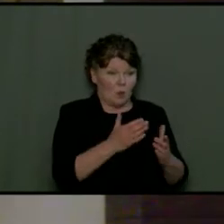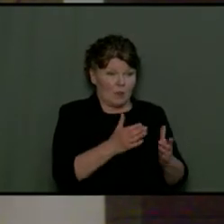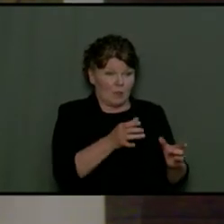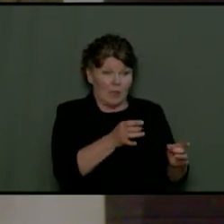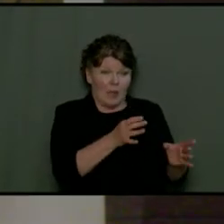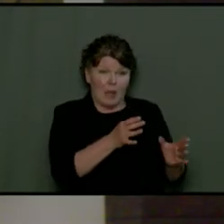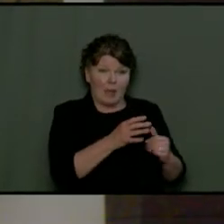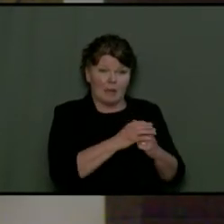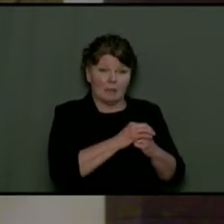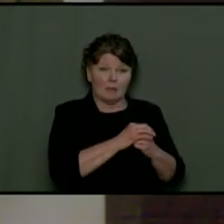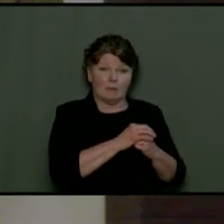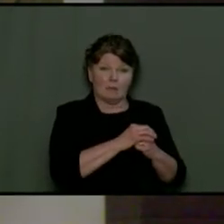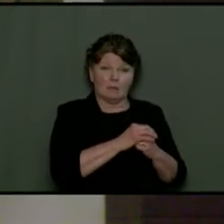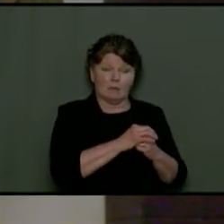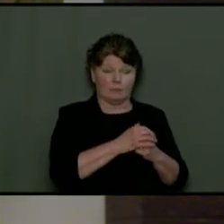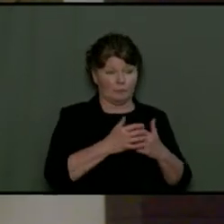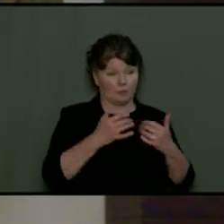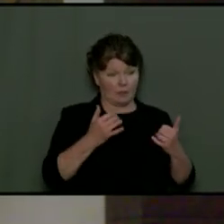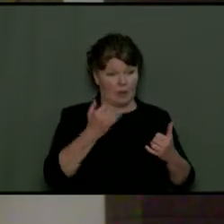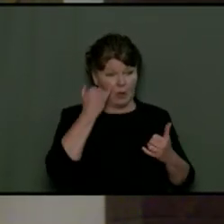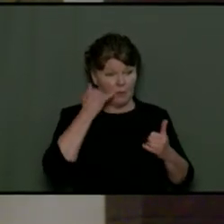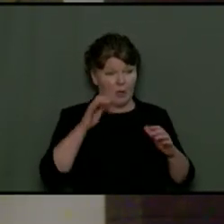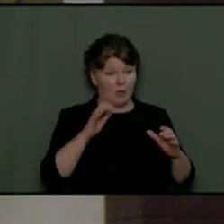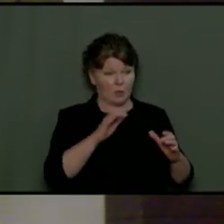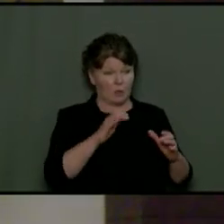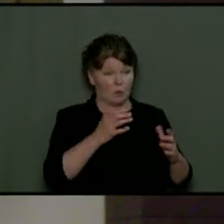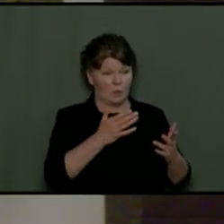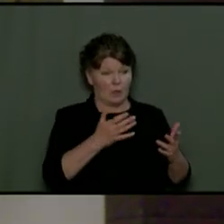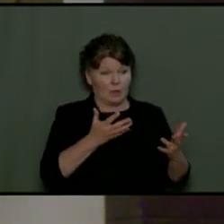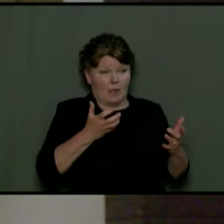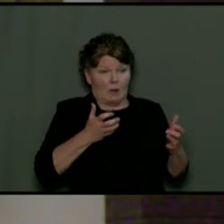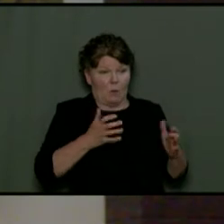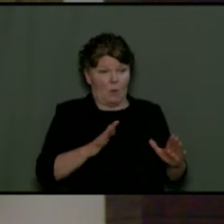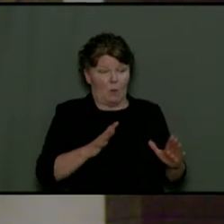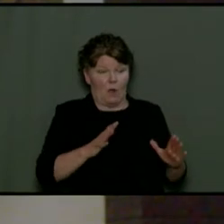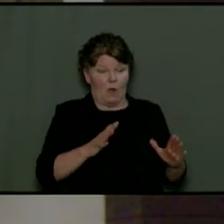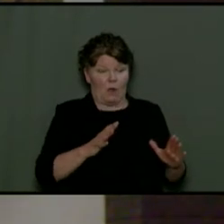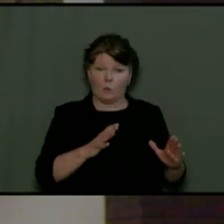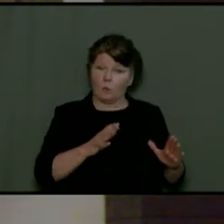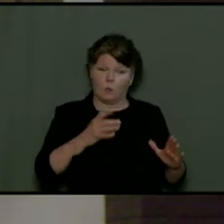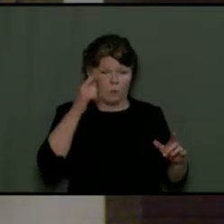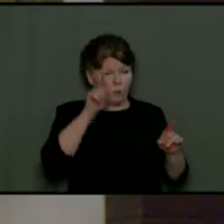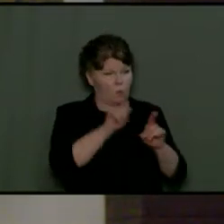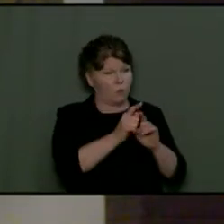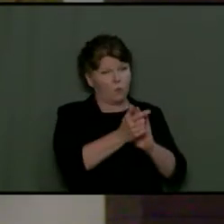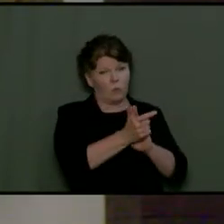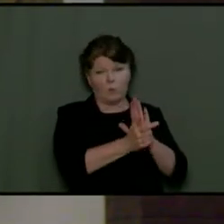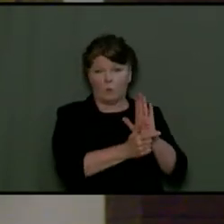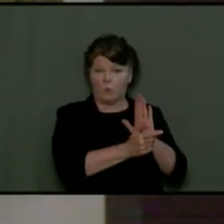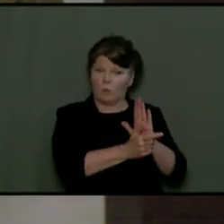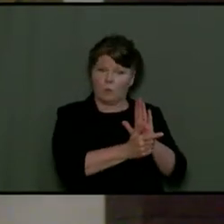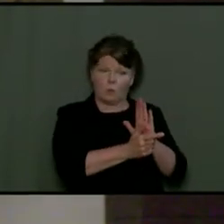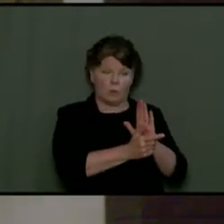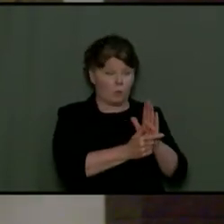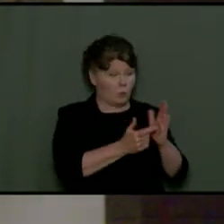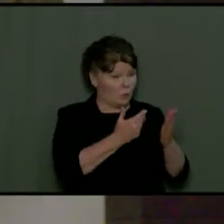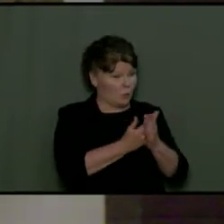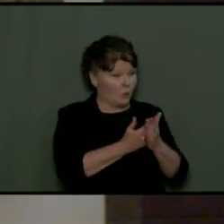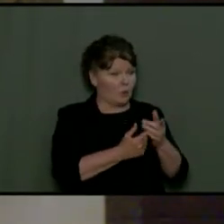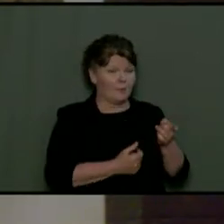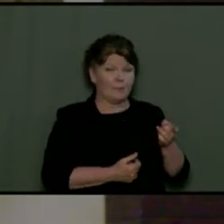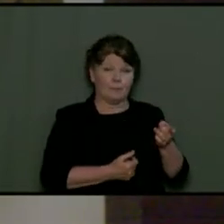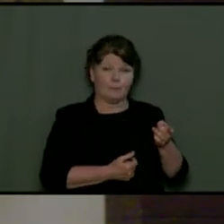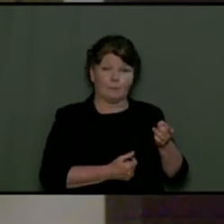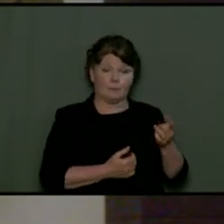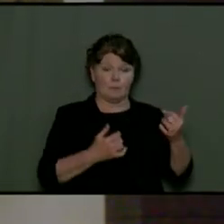hate. Now, if I do what I do not want, I agree with the law that it is good.